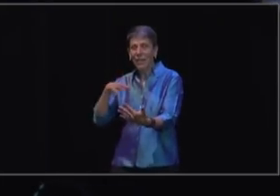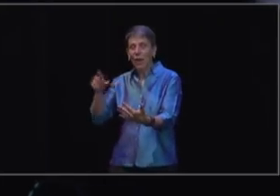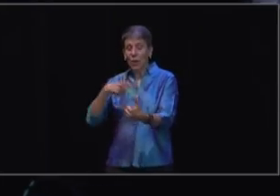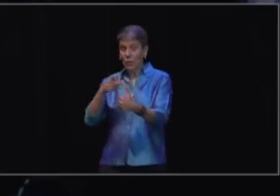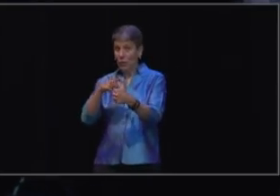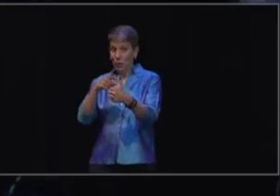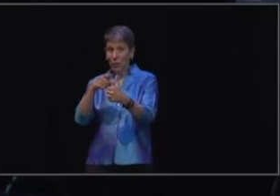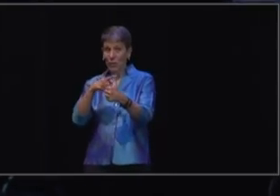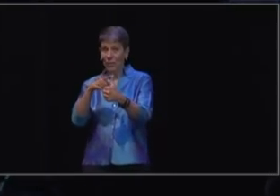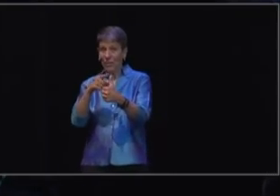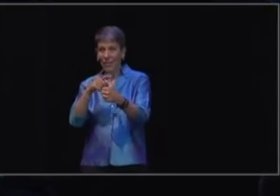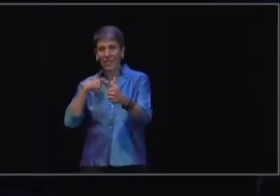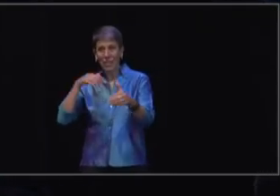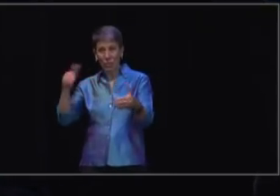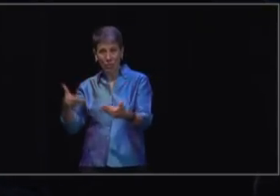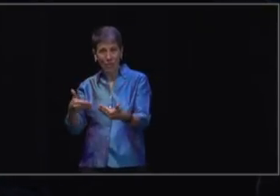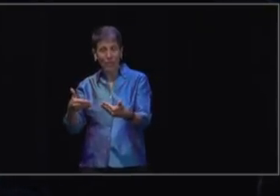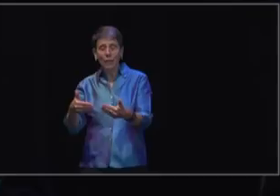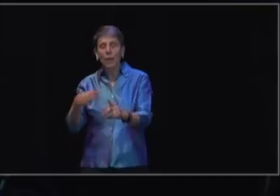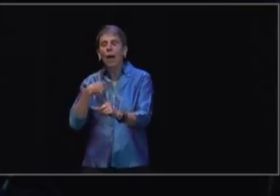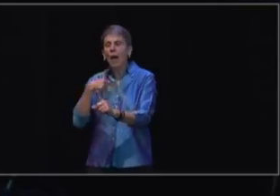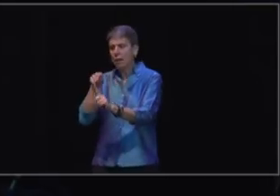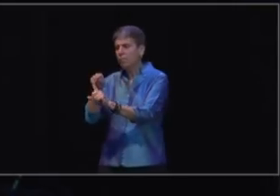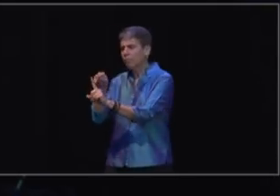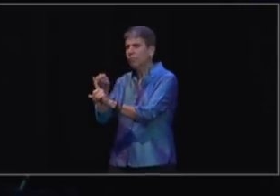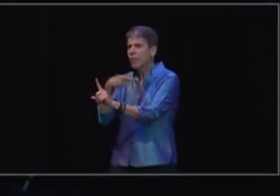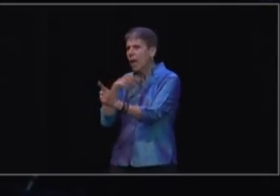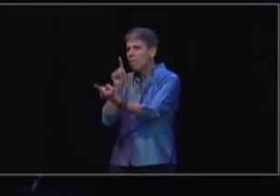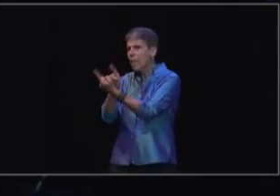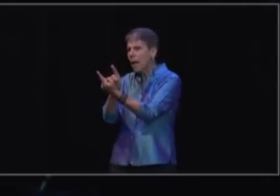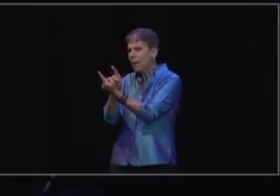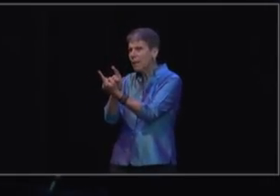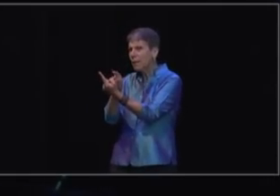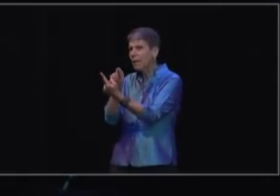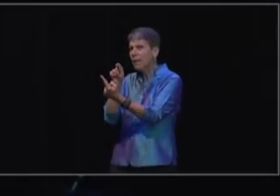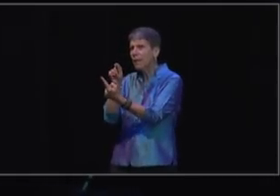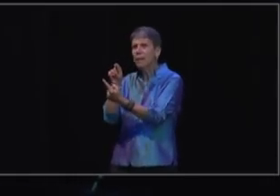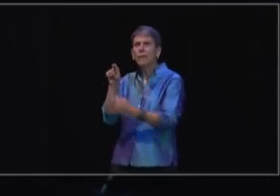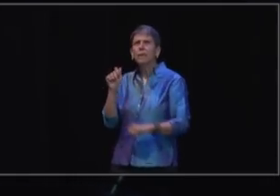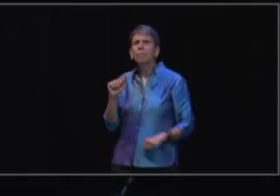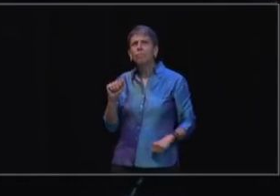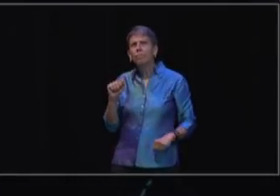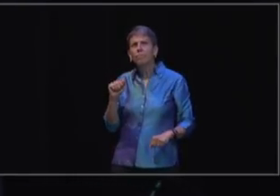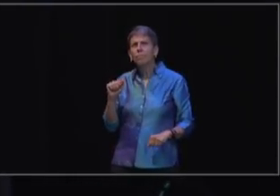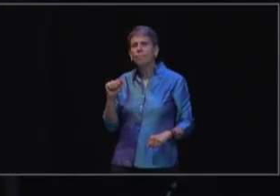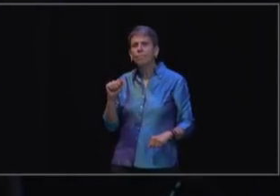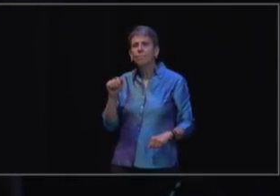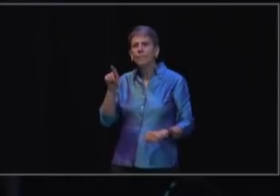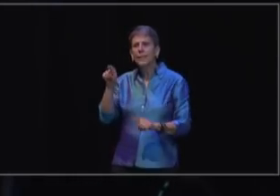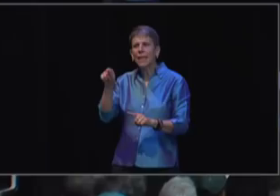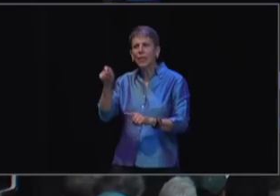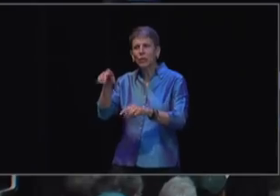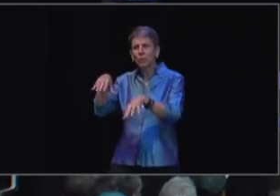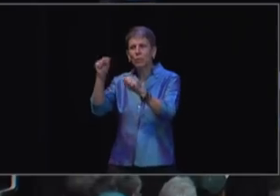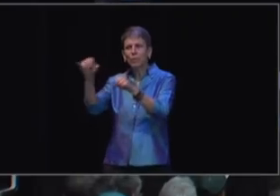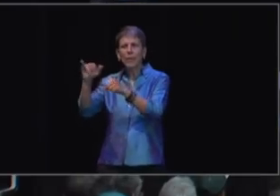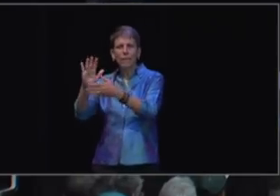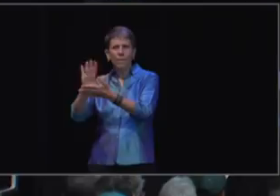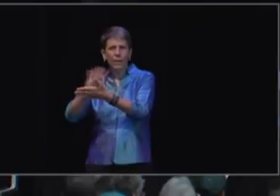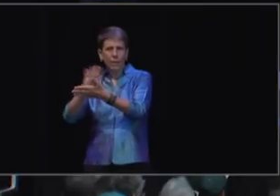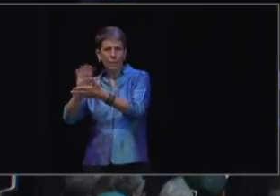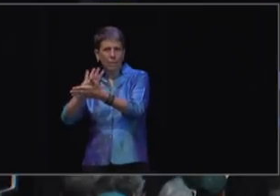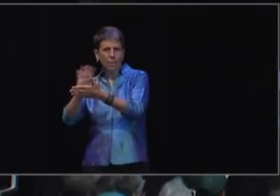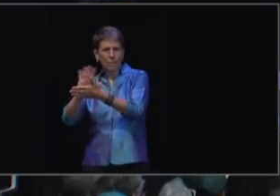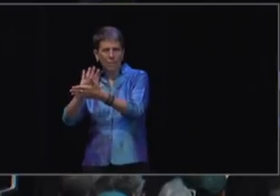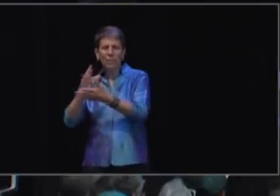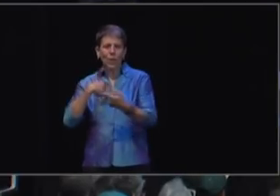performer. And I met her actually through her work in this film by a friend